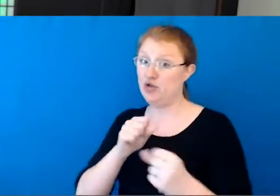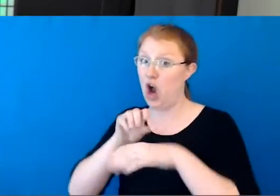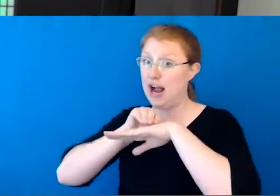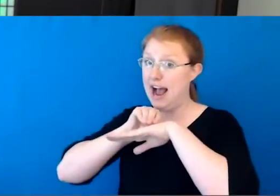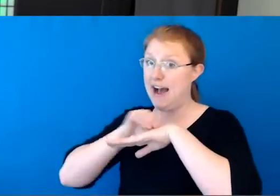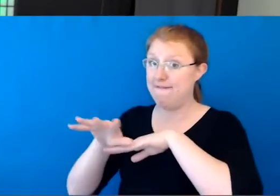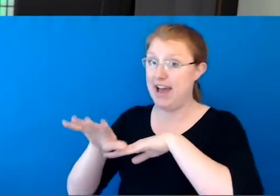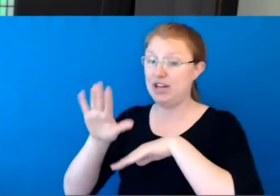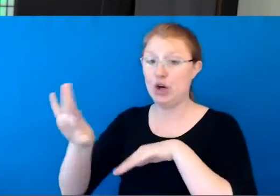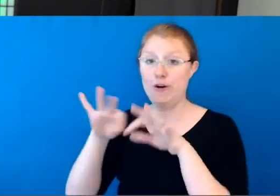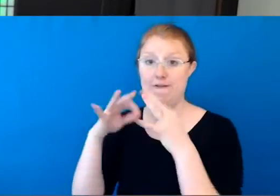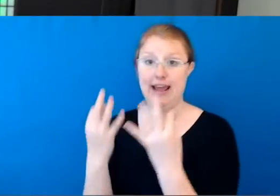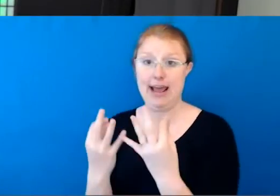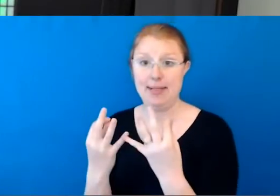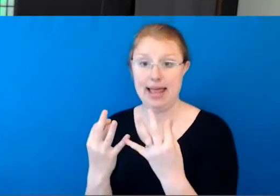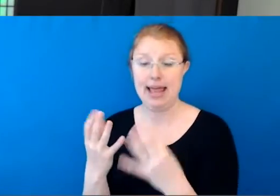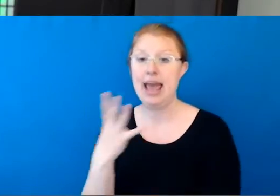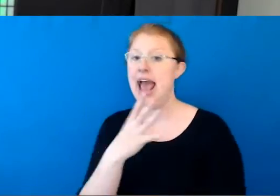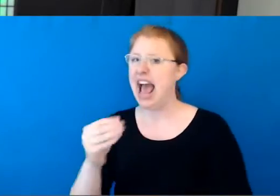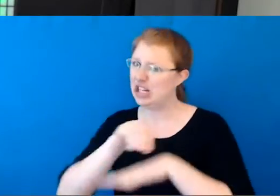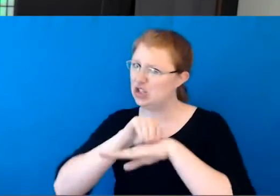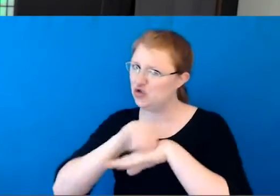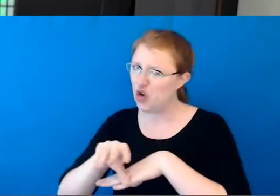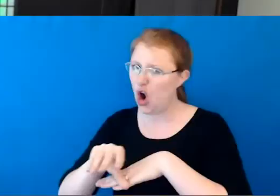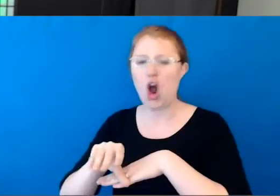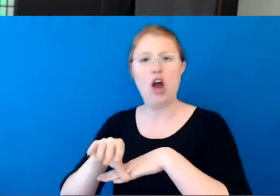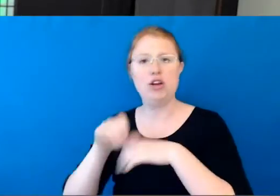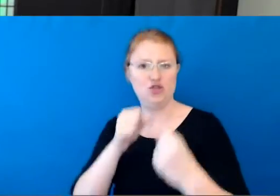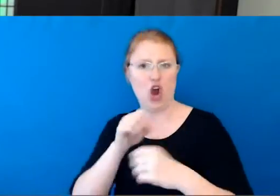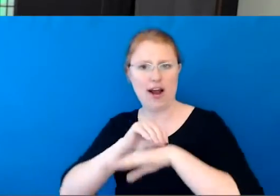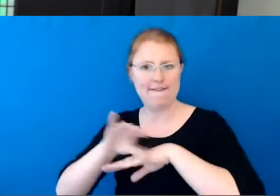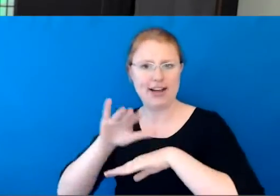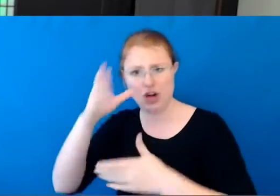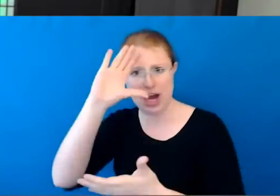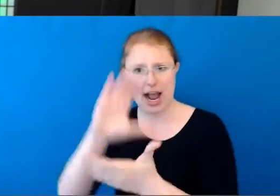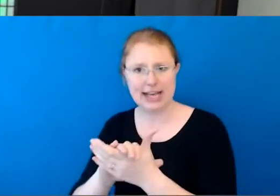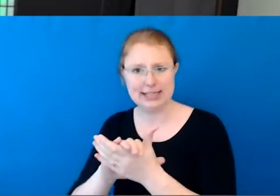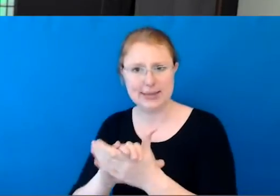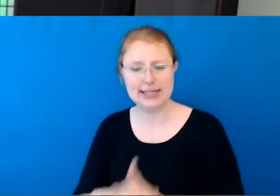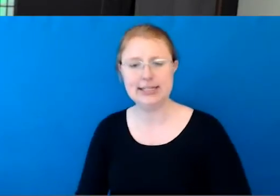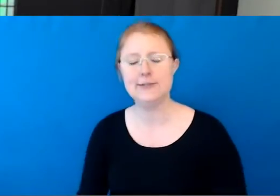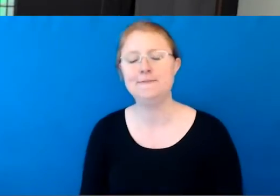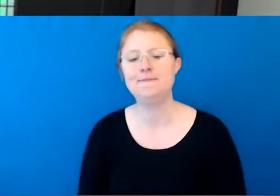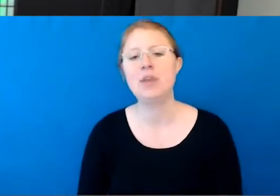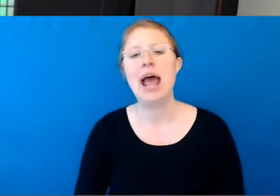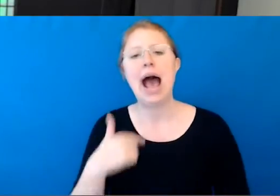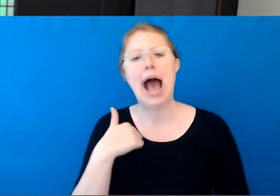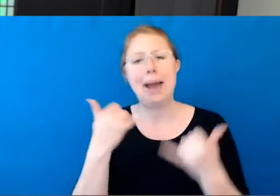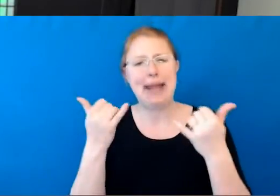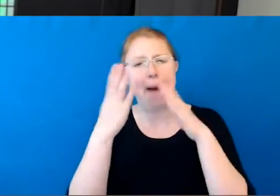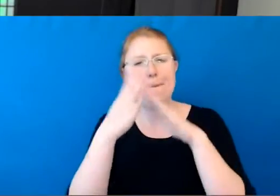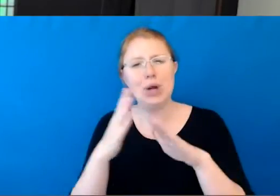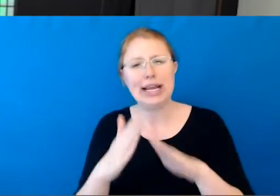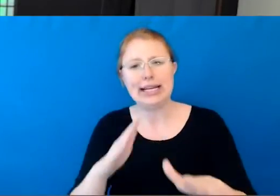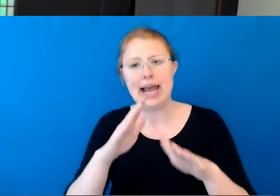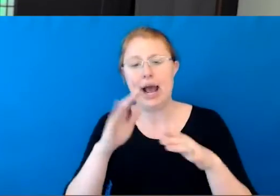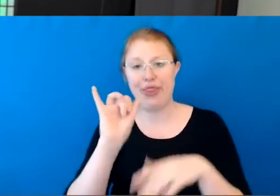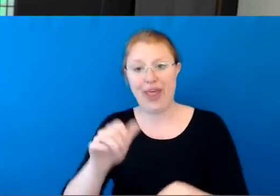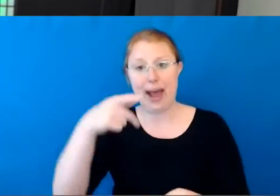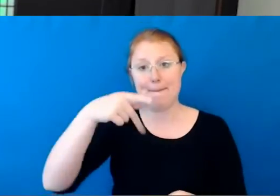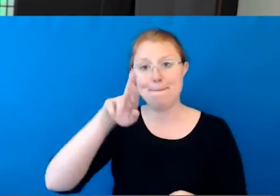can just open up to Proverbs 31 and just follow along. I'm not going to read, there's a bunch of scriptures. I'm not going to read every scripture. I'll just make reference